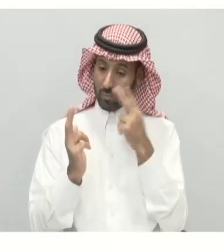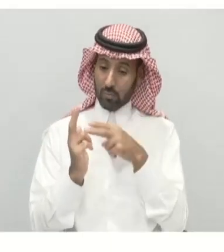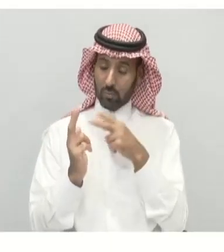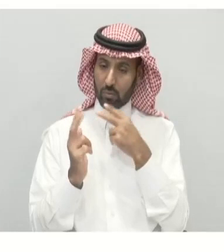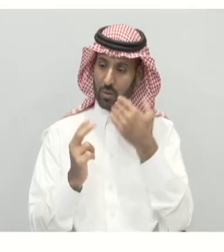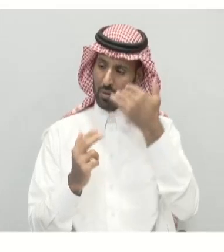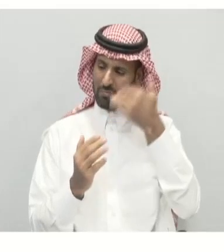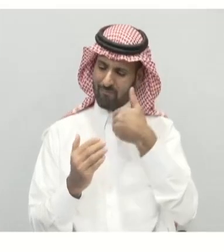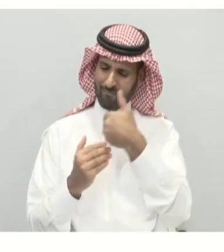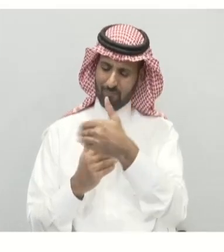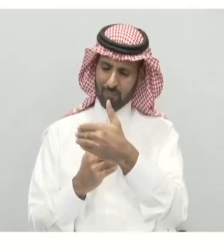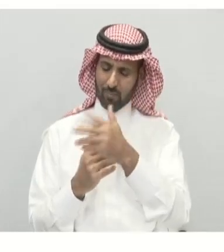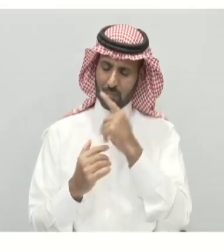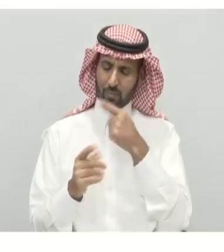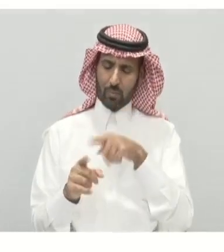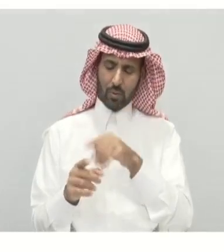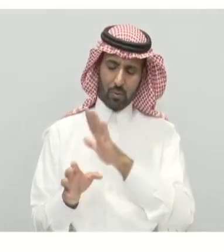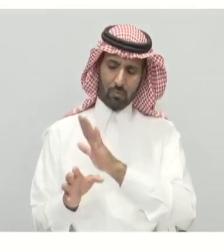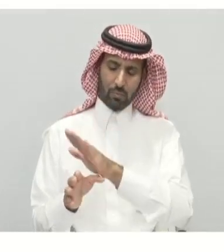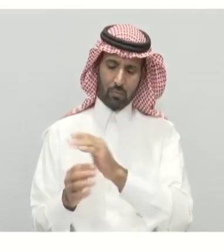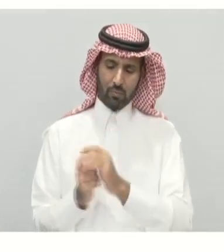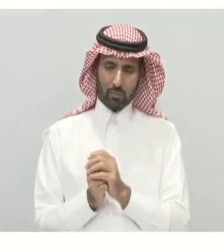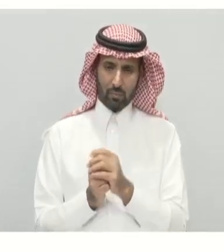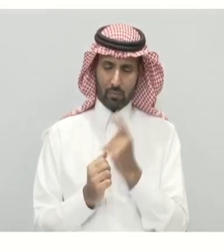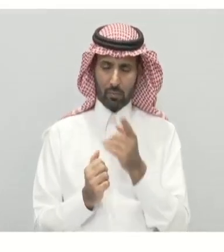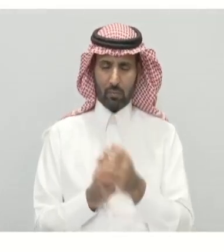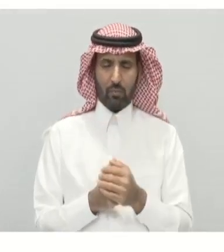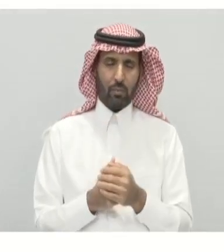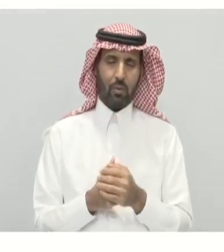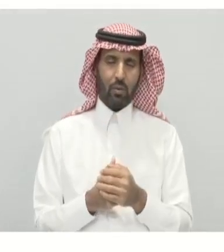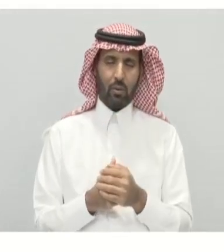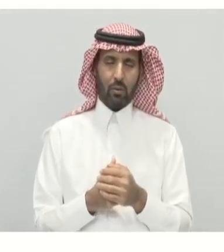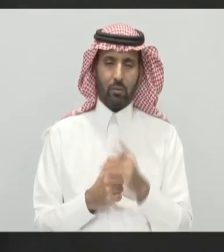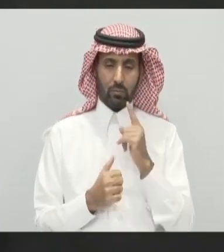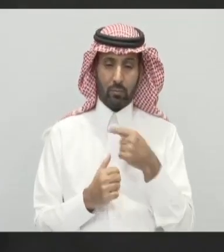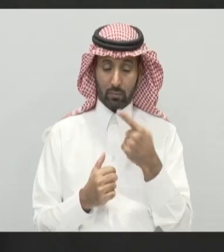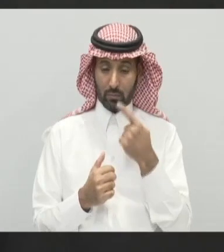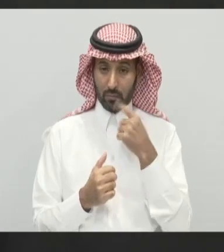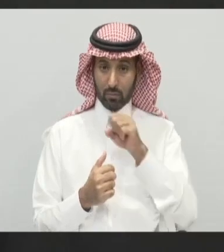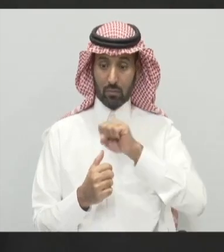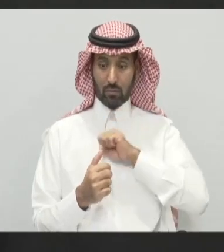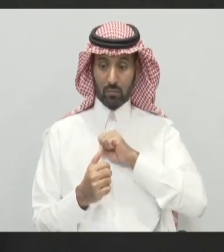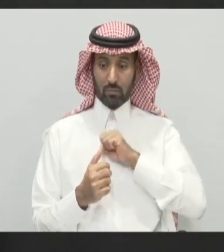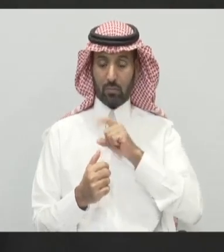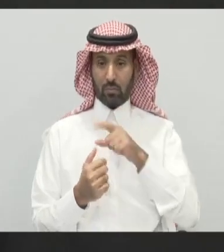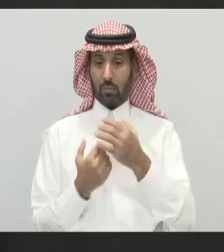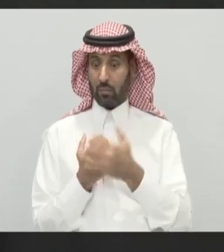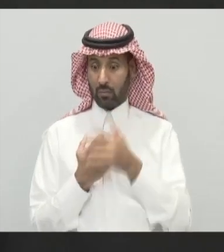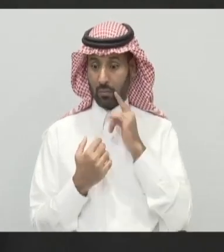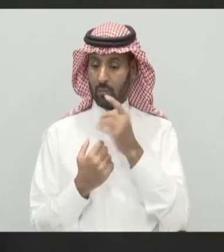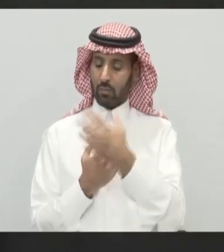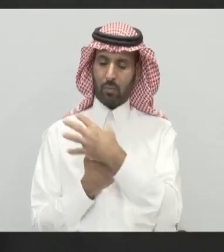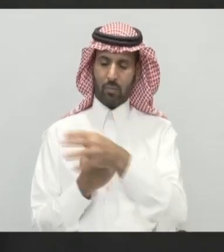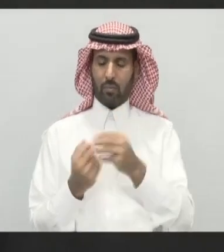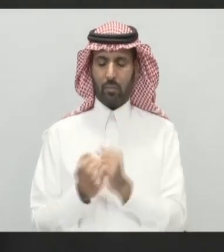like not care about others and being selfish. You only care about yourself. You don't care